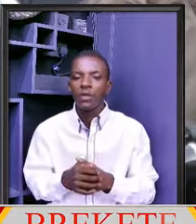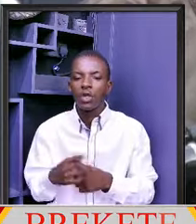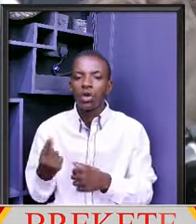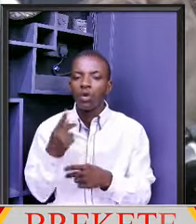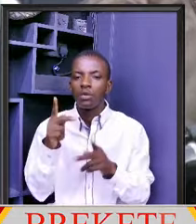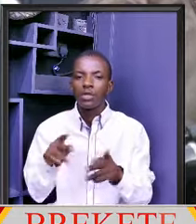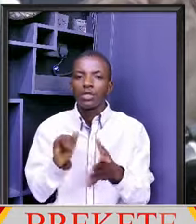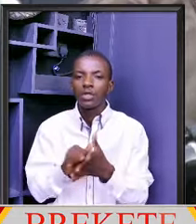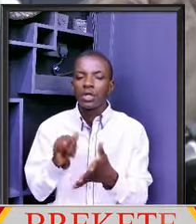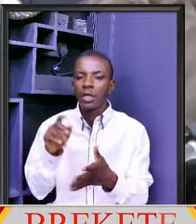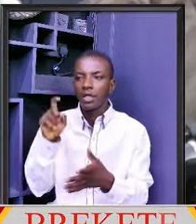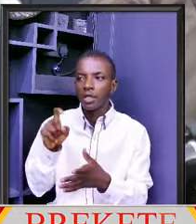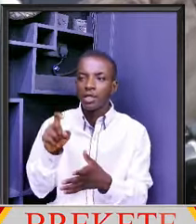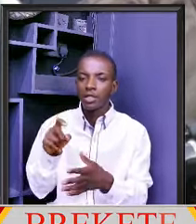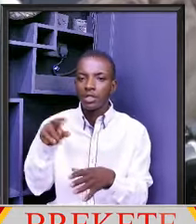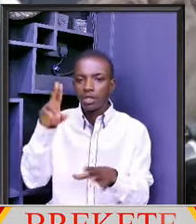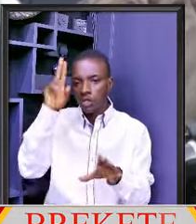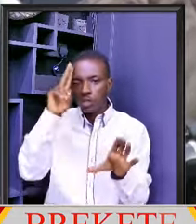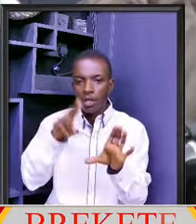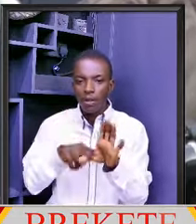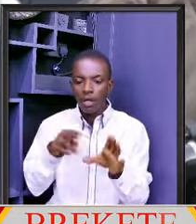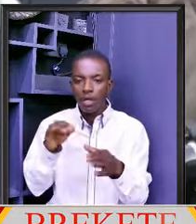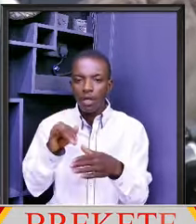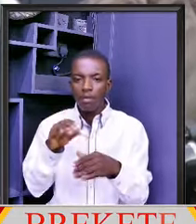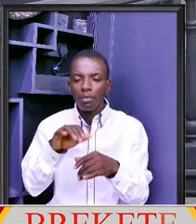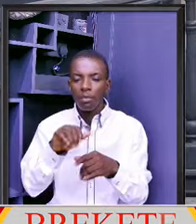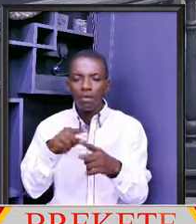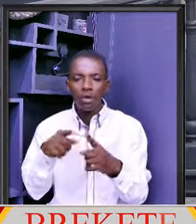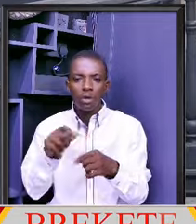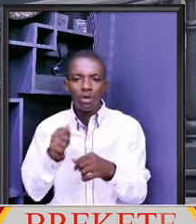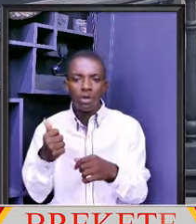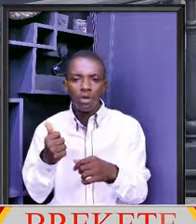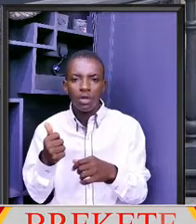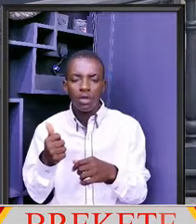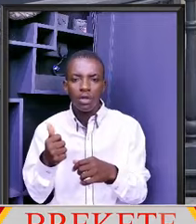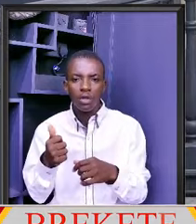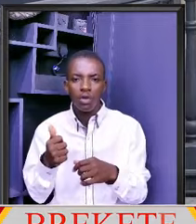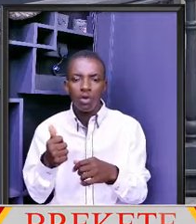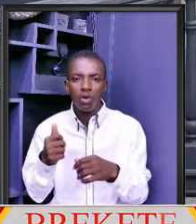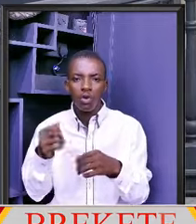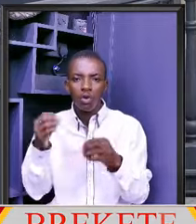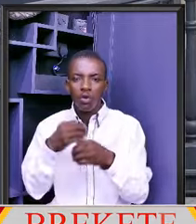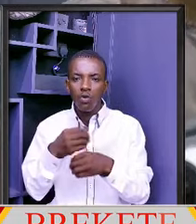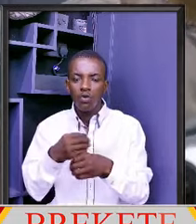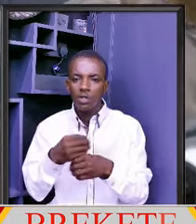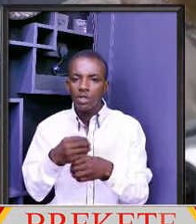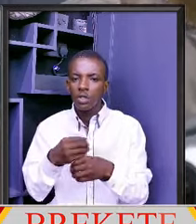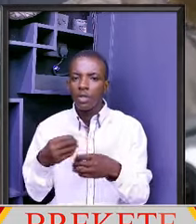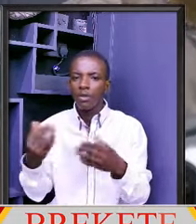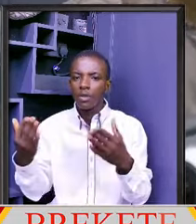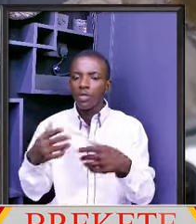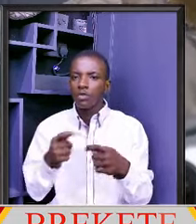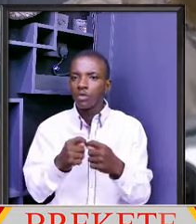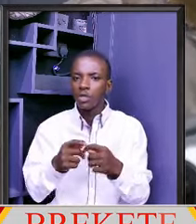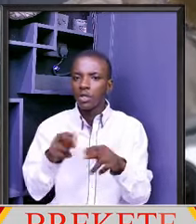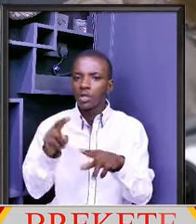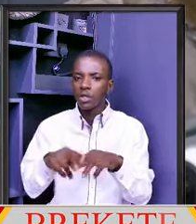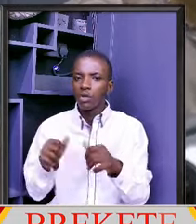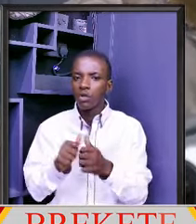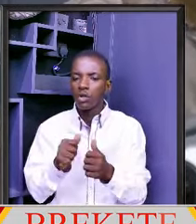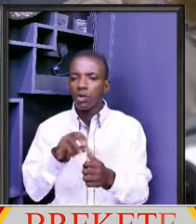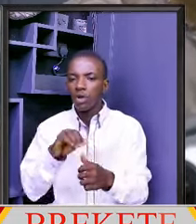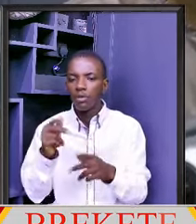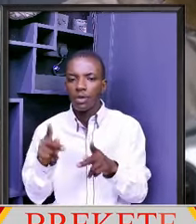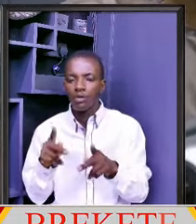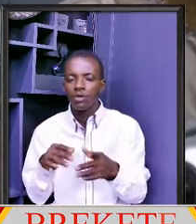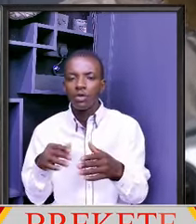The only person I need is the chairman, but the other offices, bring them together. We sat down with the other people, we